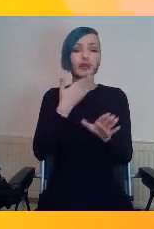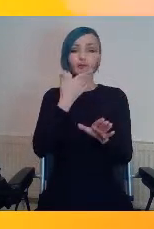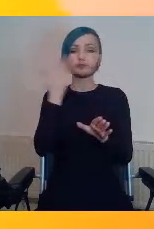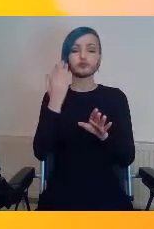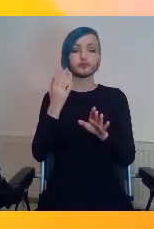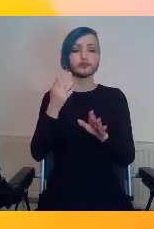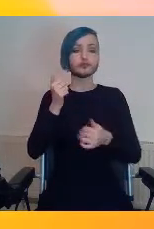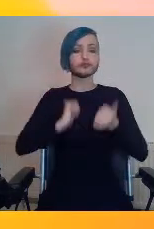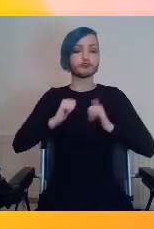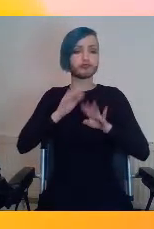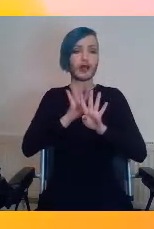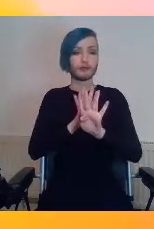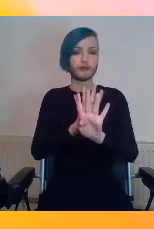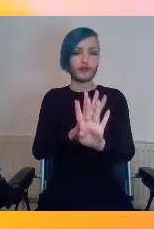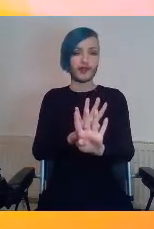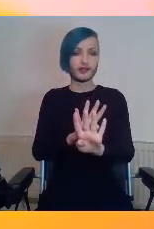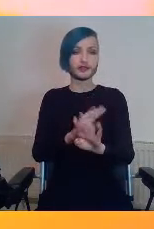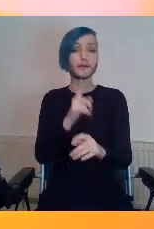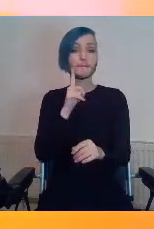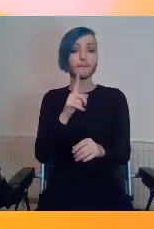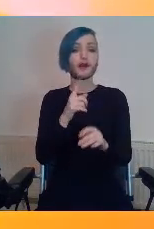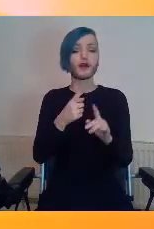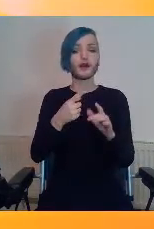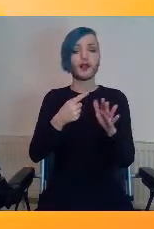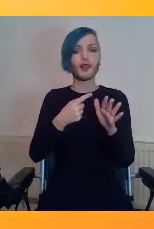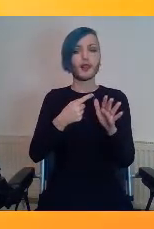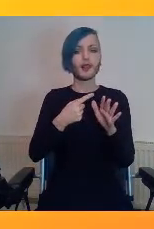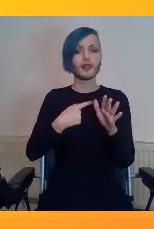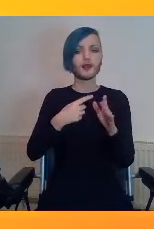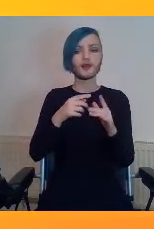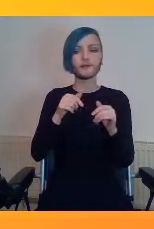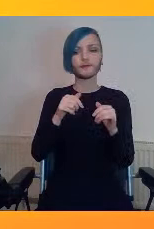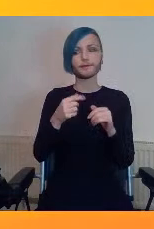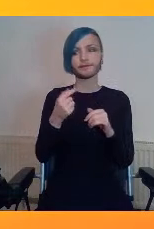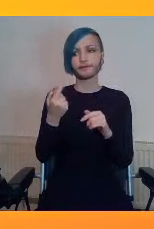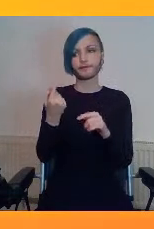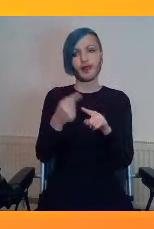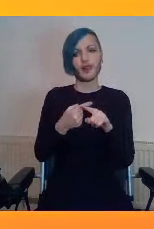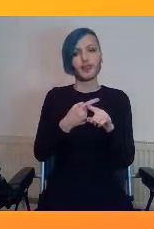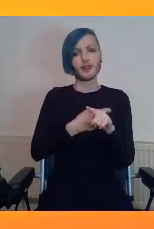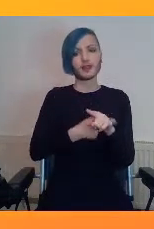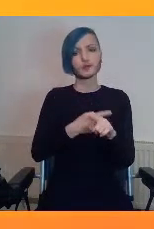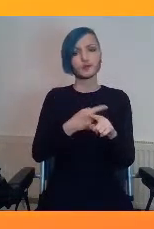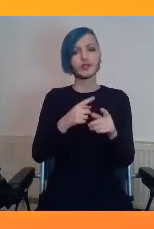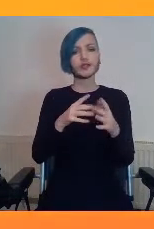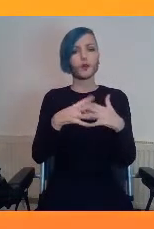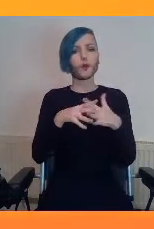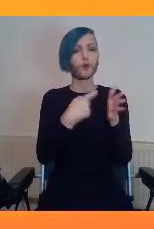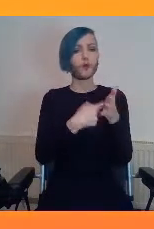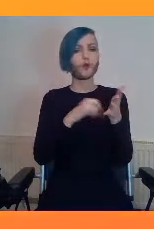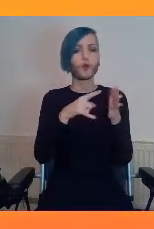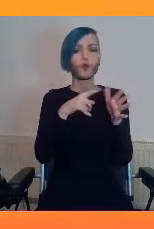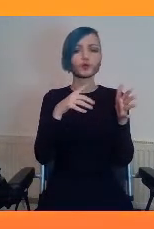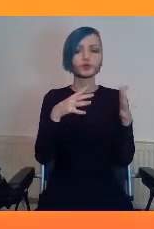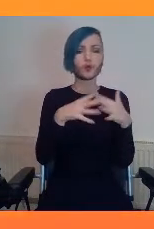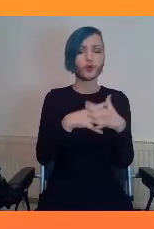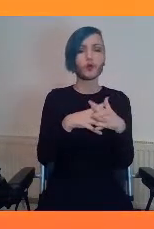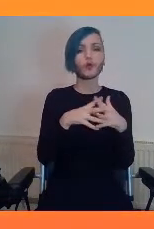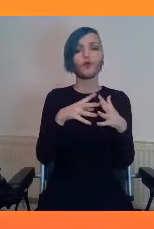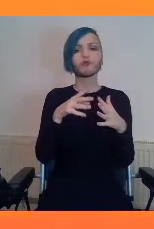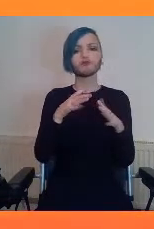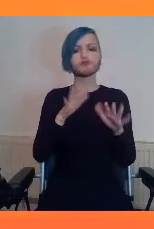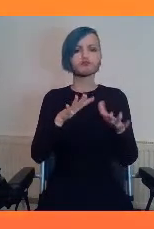week in Warsaw, it was relatively safe. But when we came to Białystok, which is a provincial city in